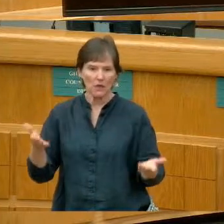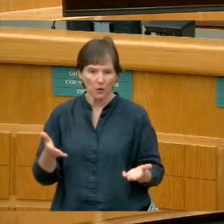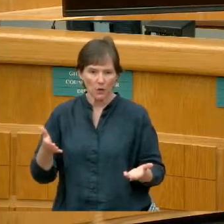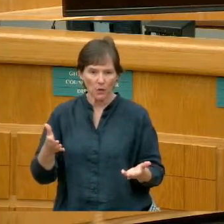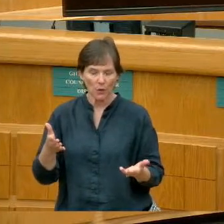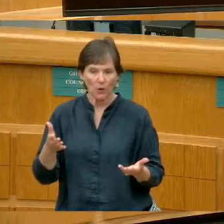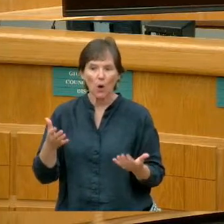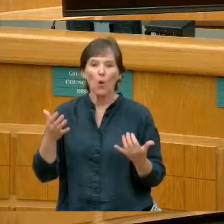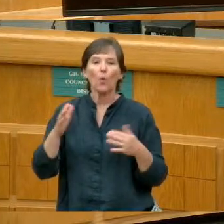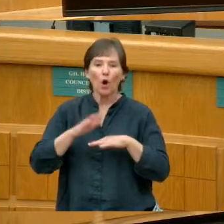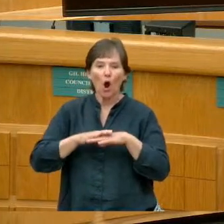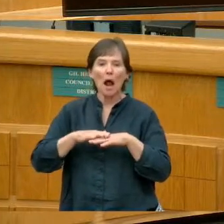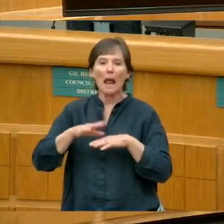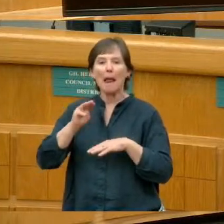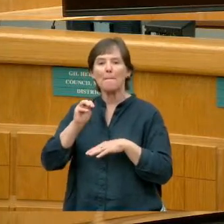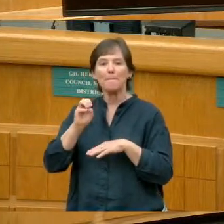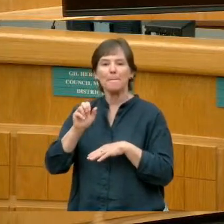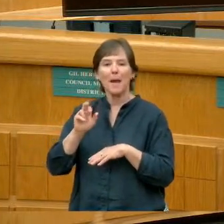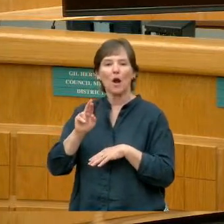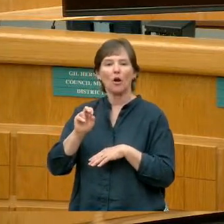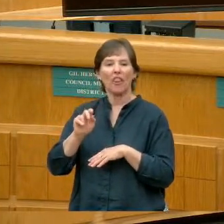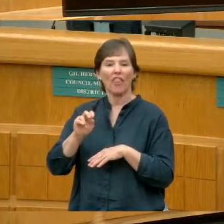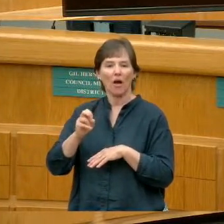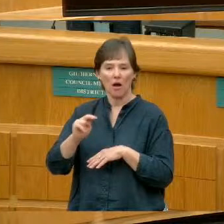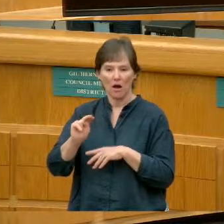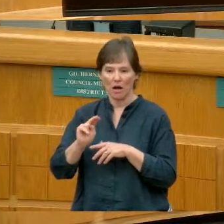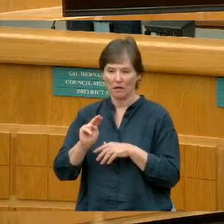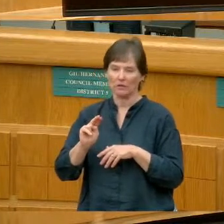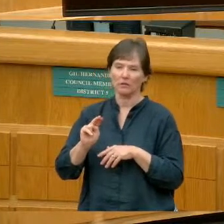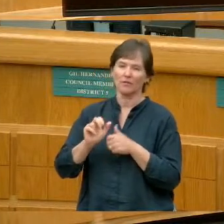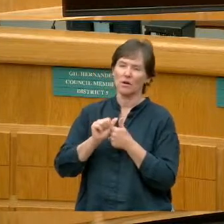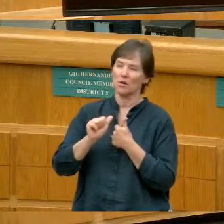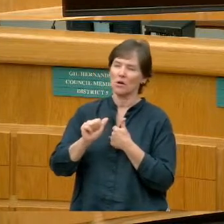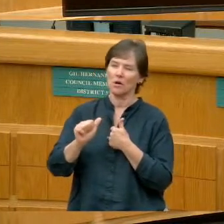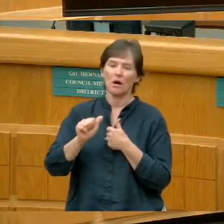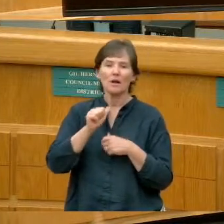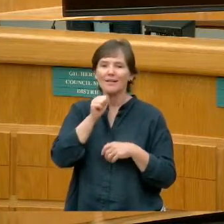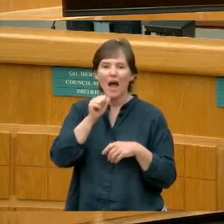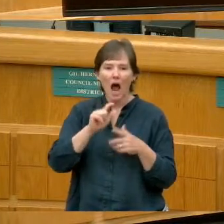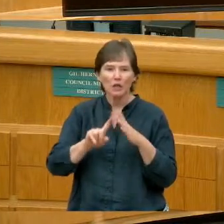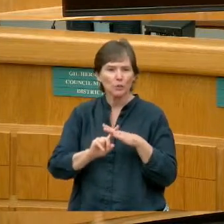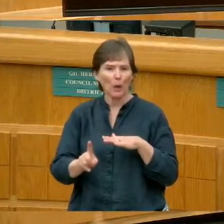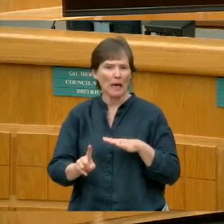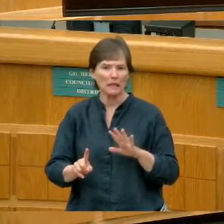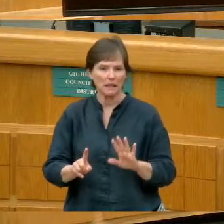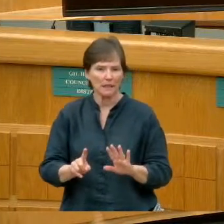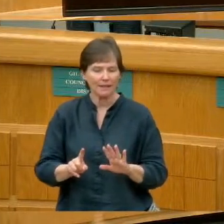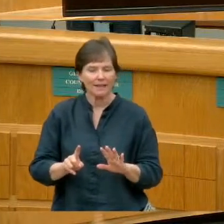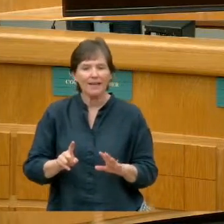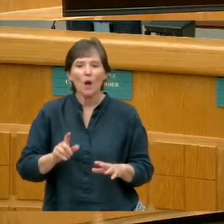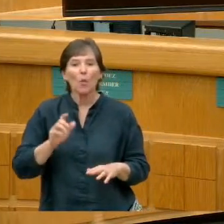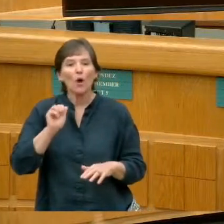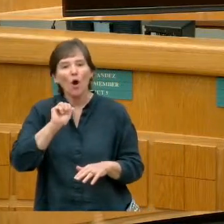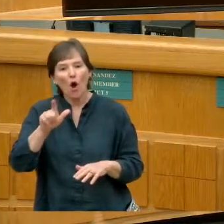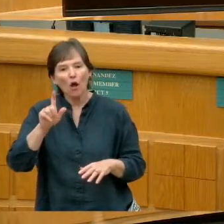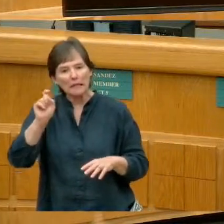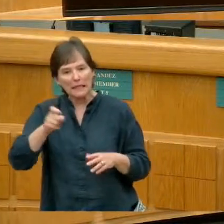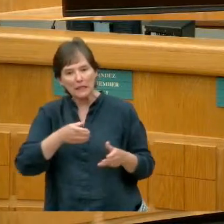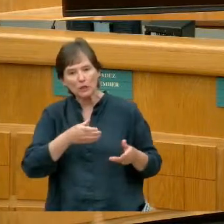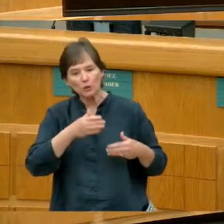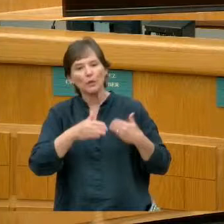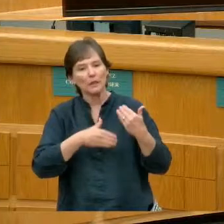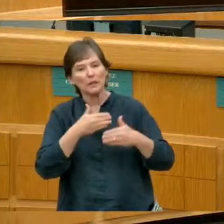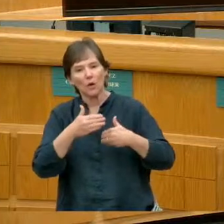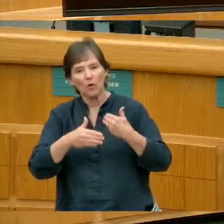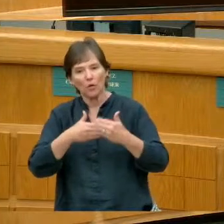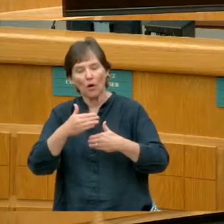not a sprint. And everything we're doing here needs to be carried forward like we're running that marathon. And